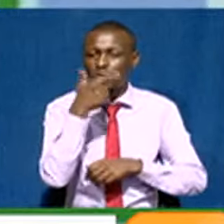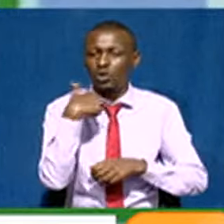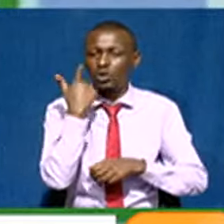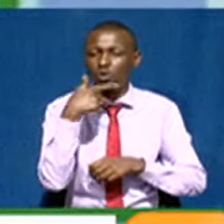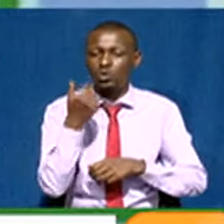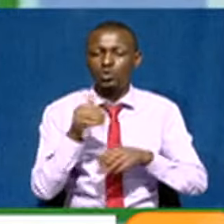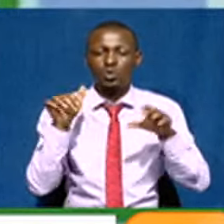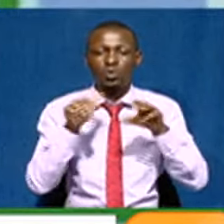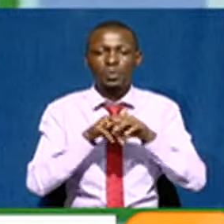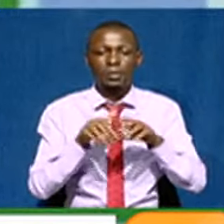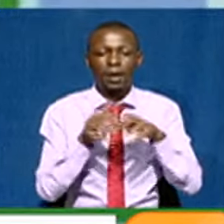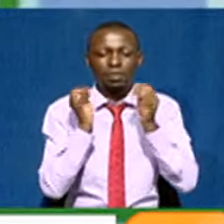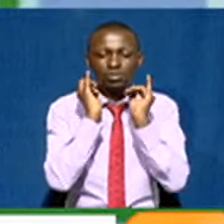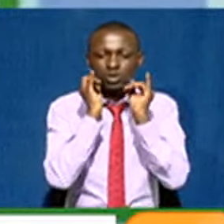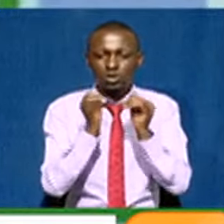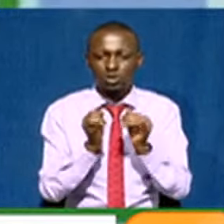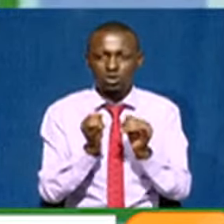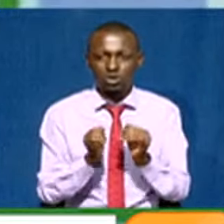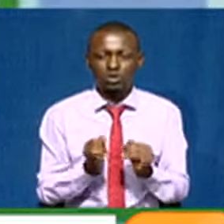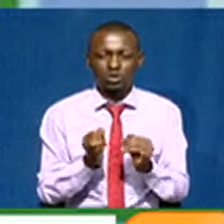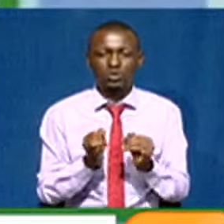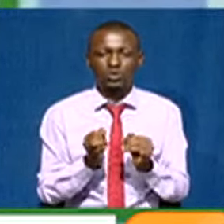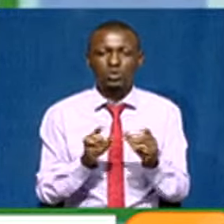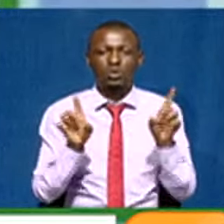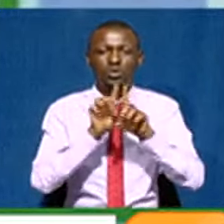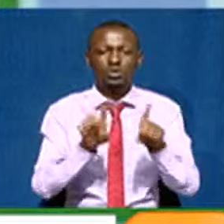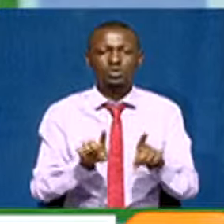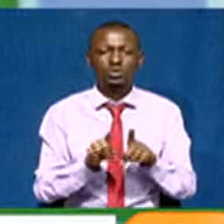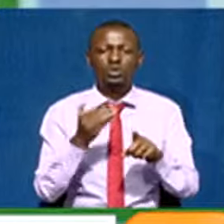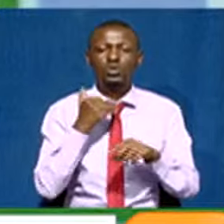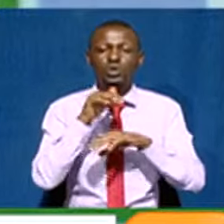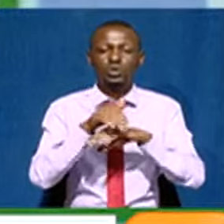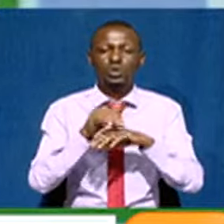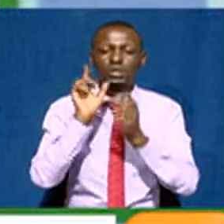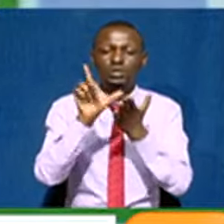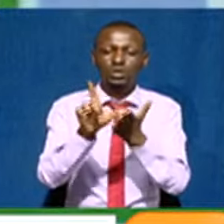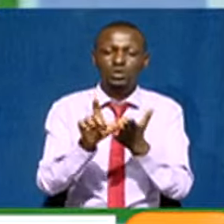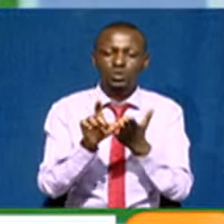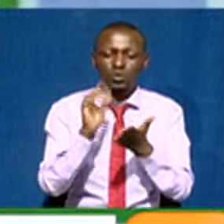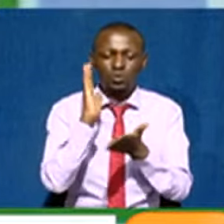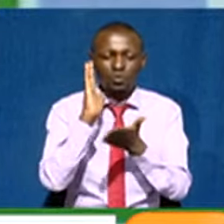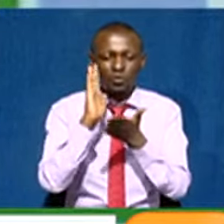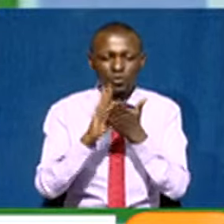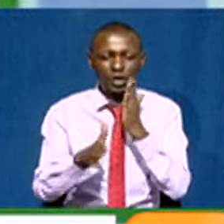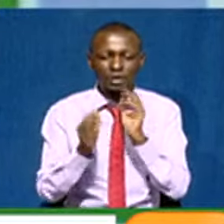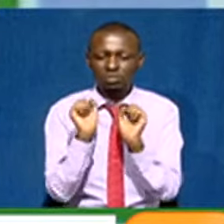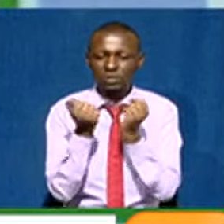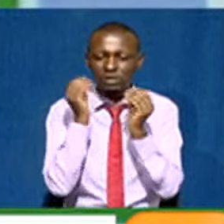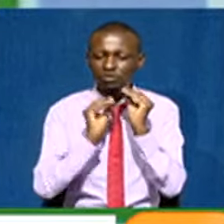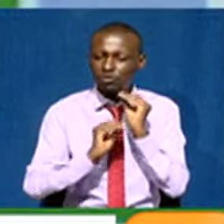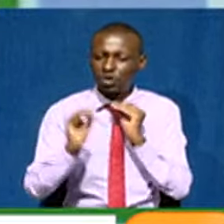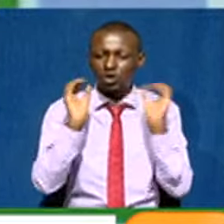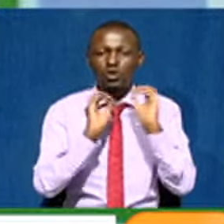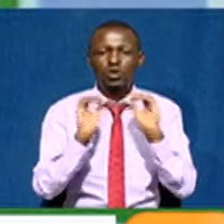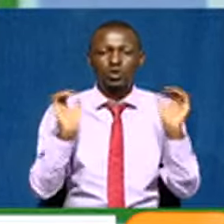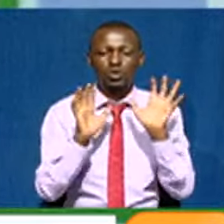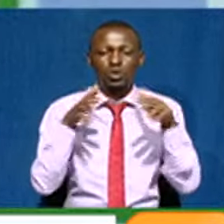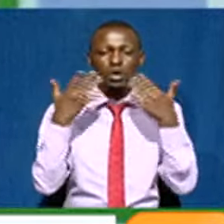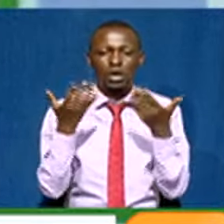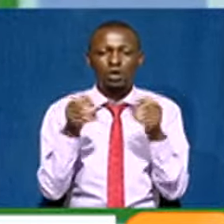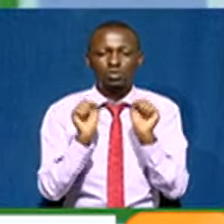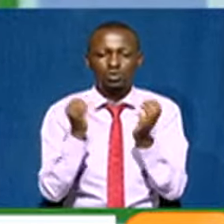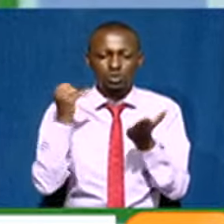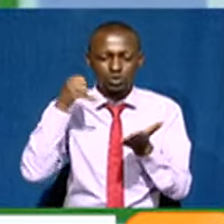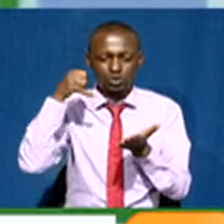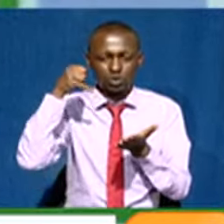members who are coming in and of course want to access credit immediately without actually saving for long. How do we cater for their needs? So